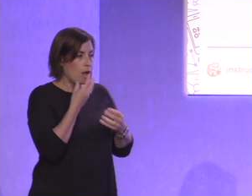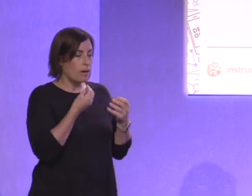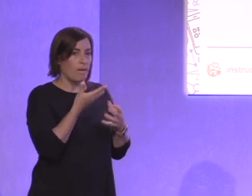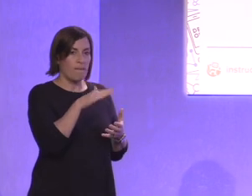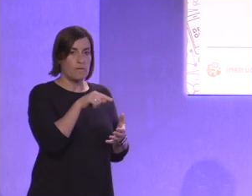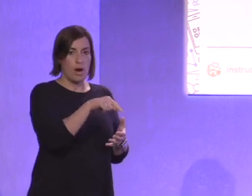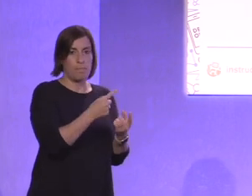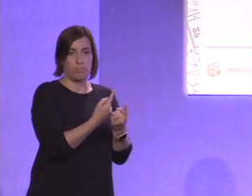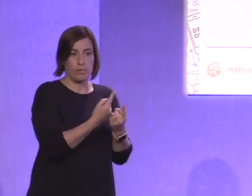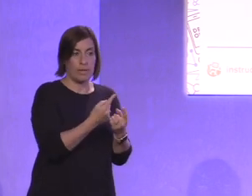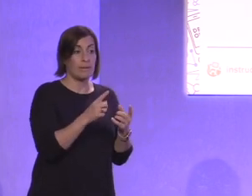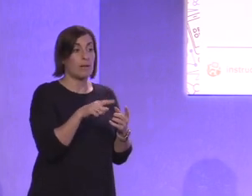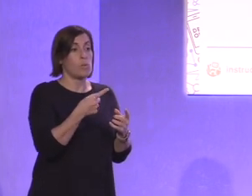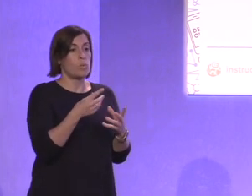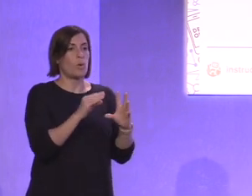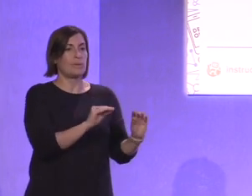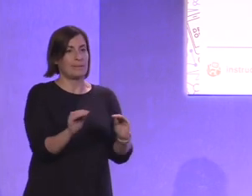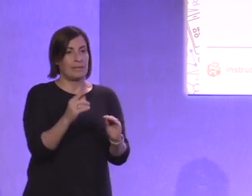and teach.